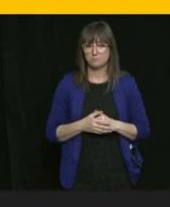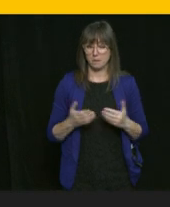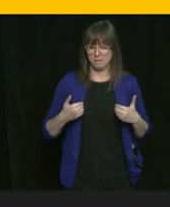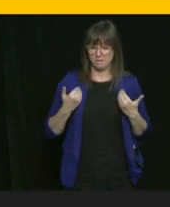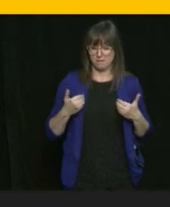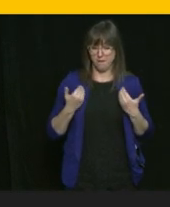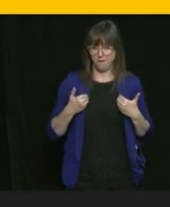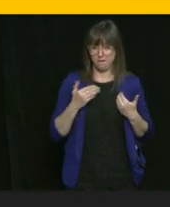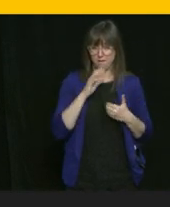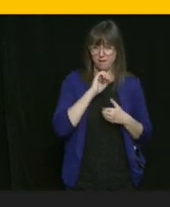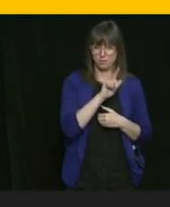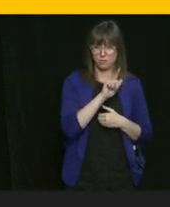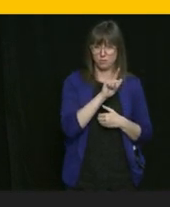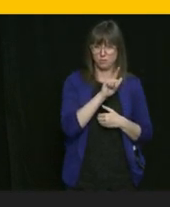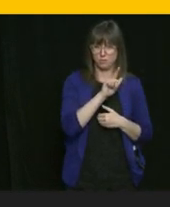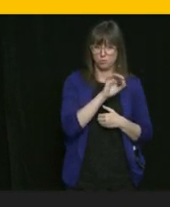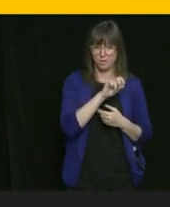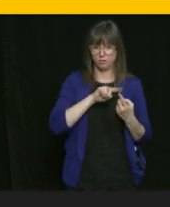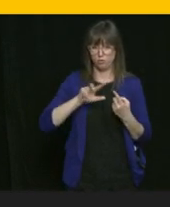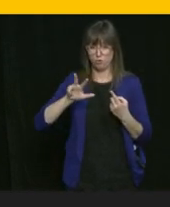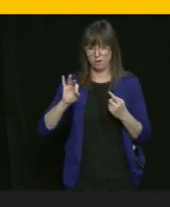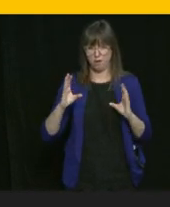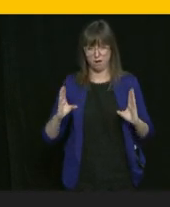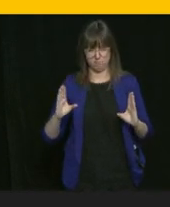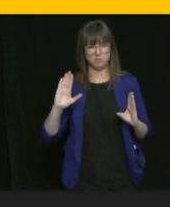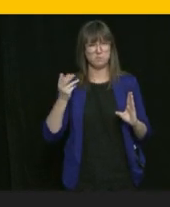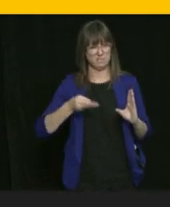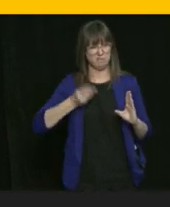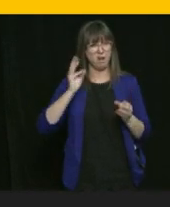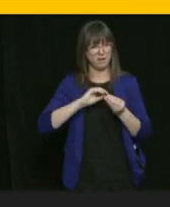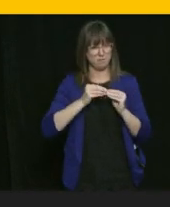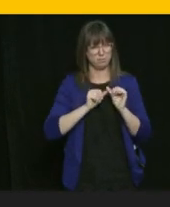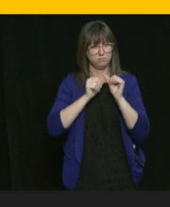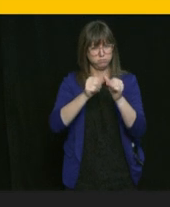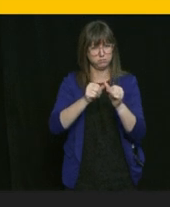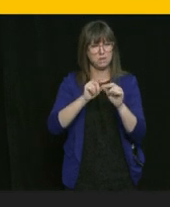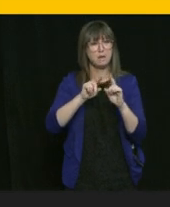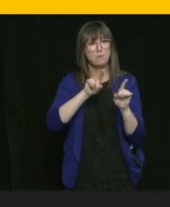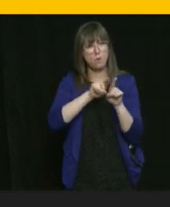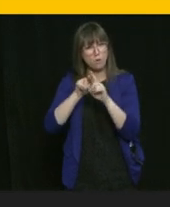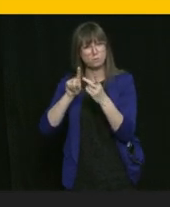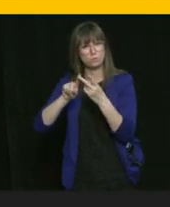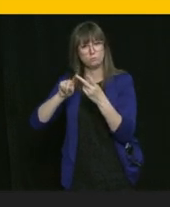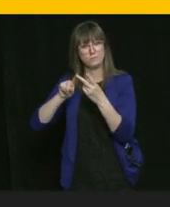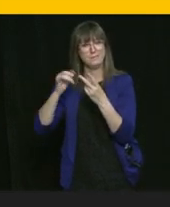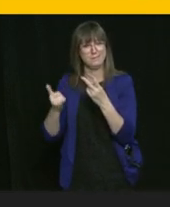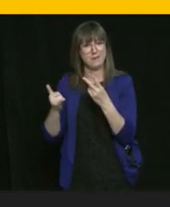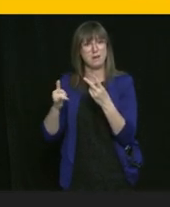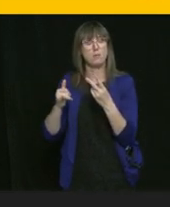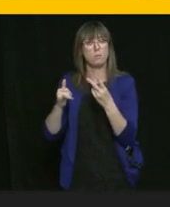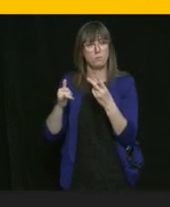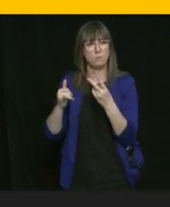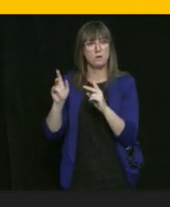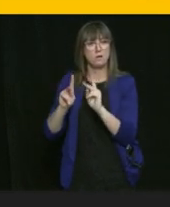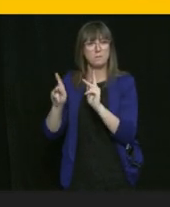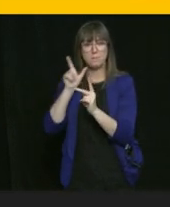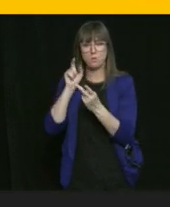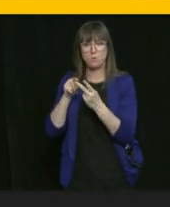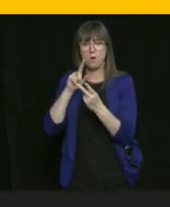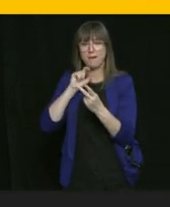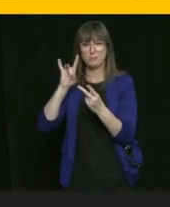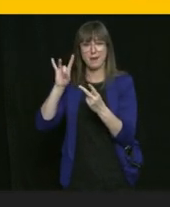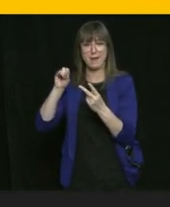adults aged 20 to 39 years. We're now seeing a concerning rise in the incidence among individuals 80